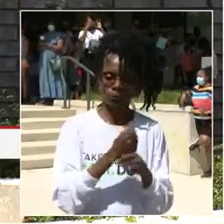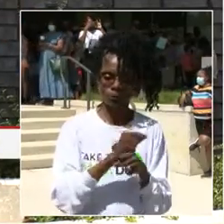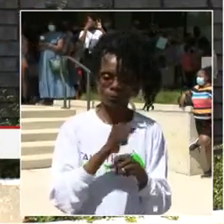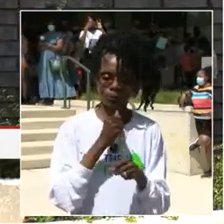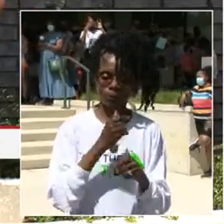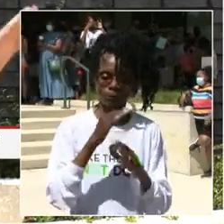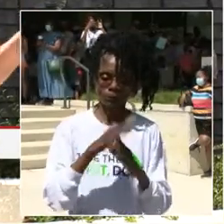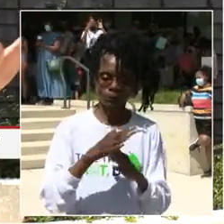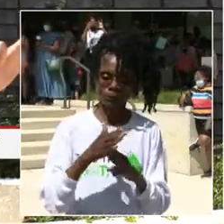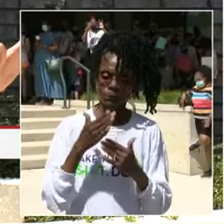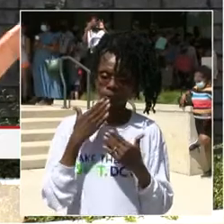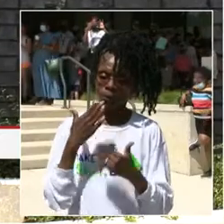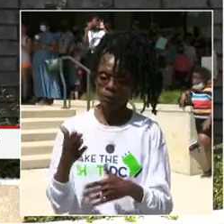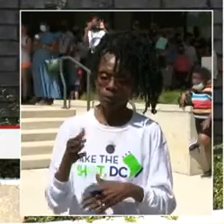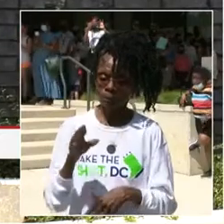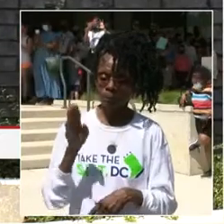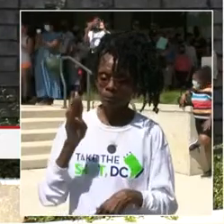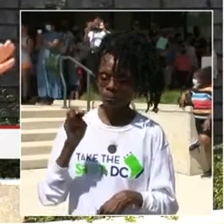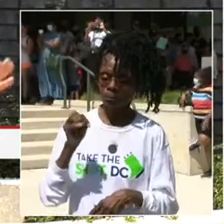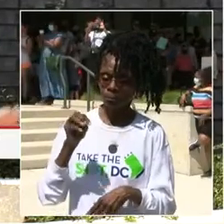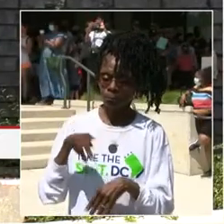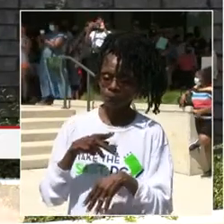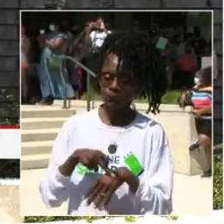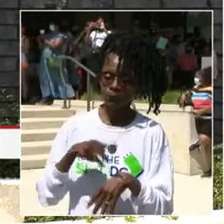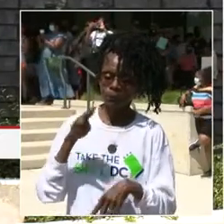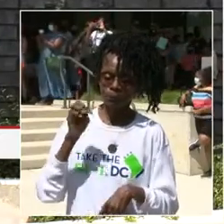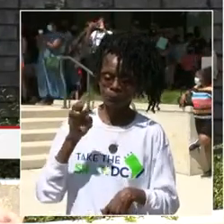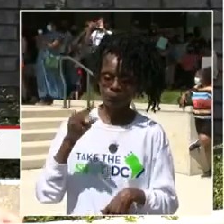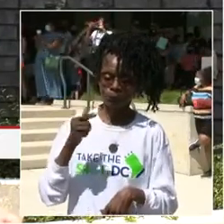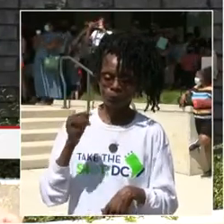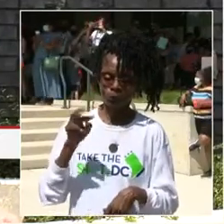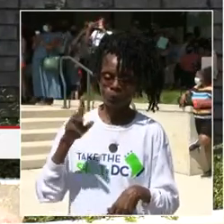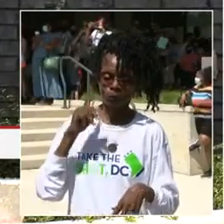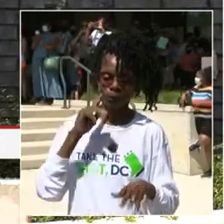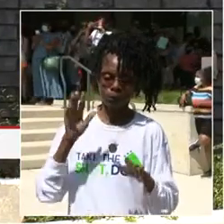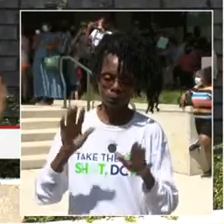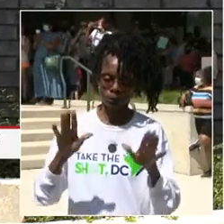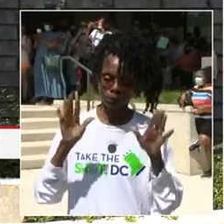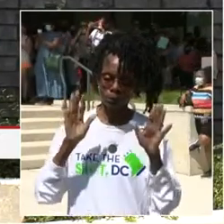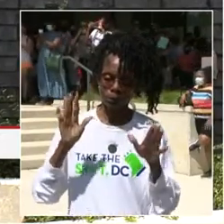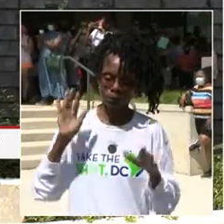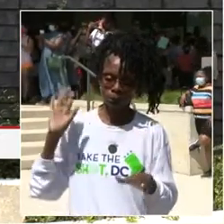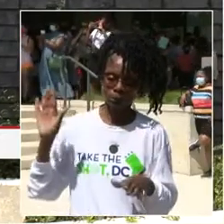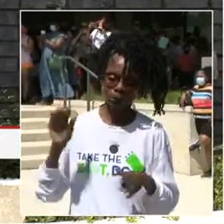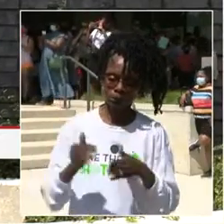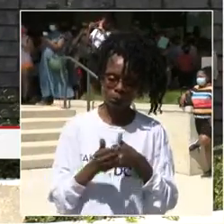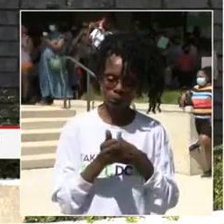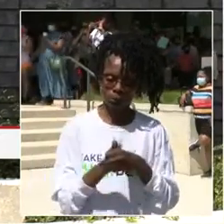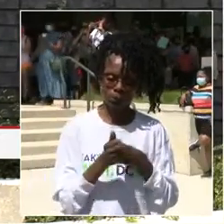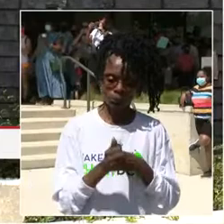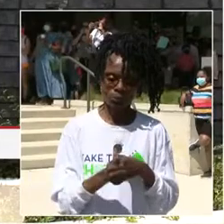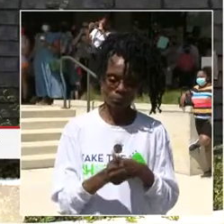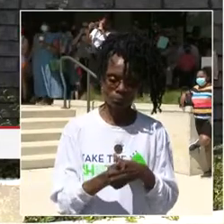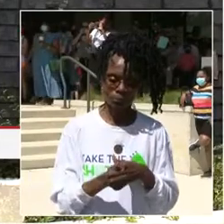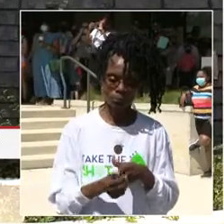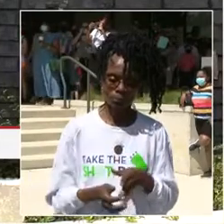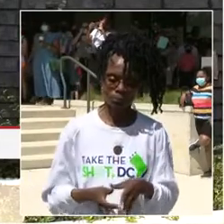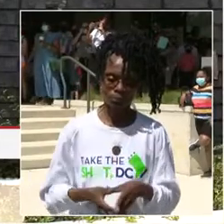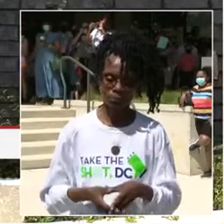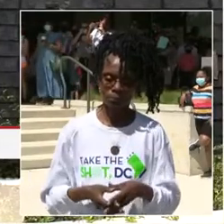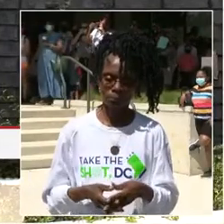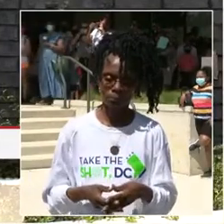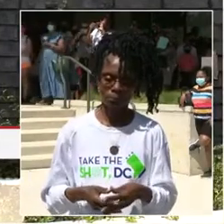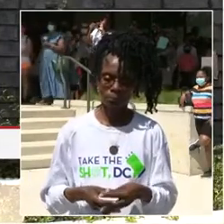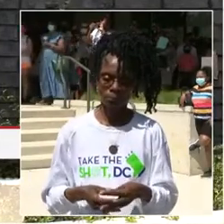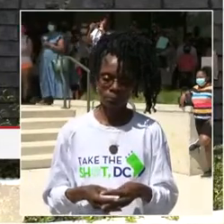for your outstanding leadership. Greatly appreciated. And what's so special about Principal Berger is she's